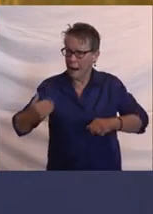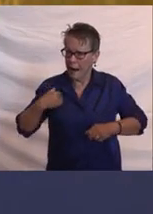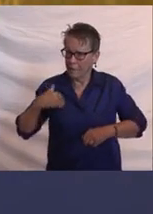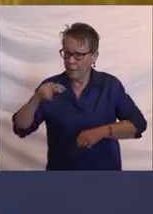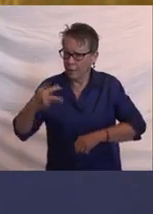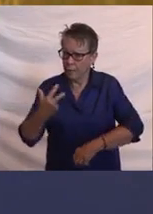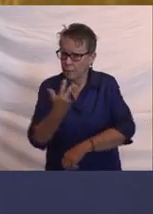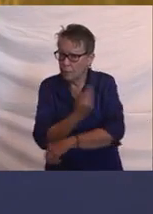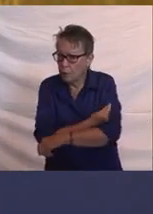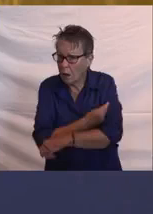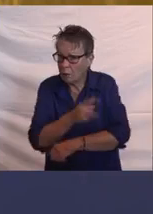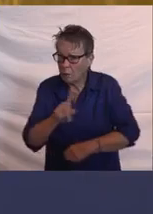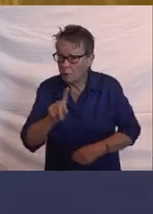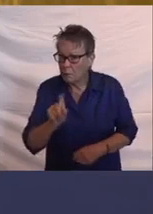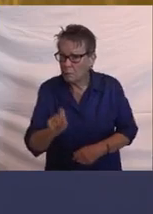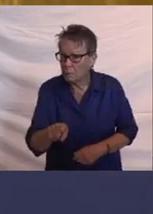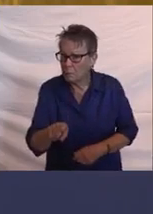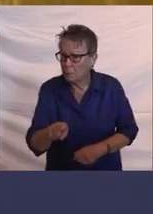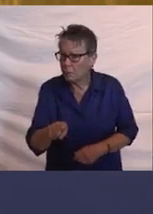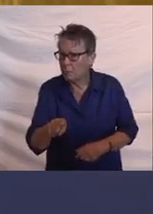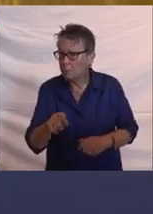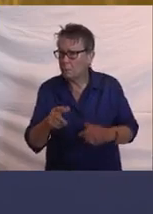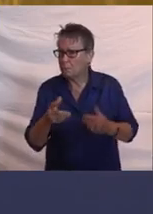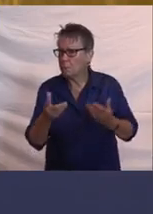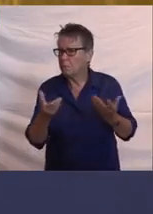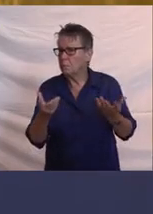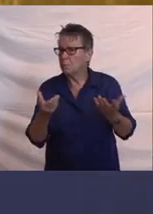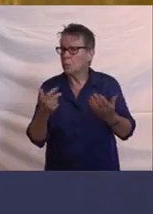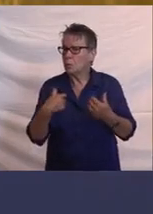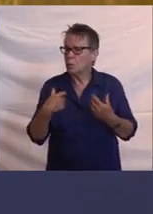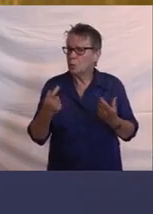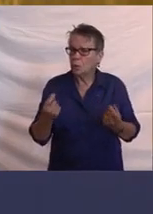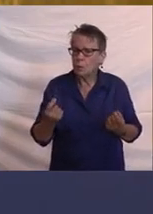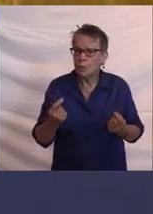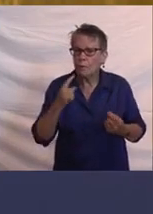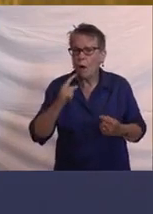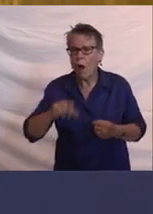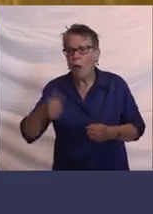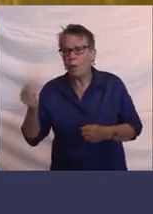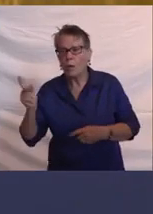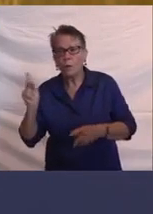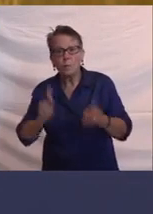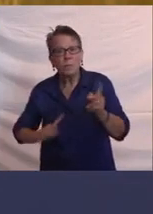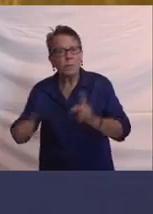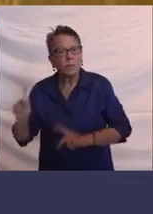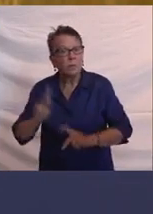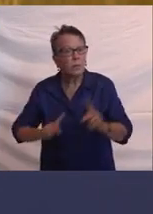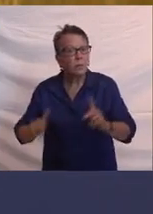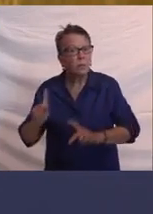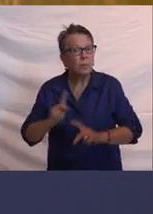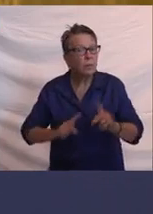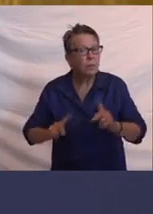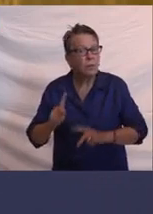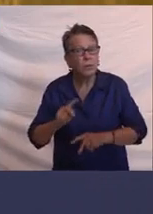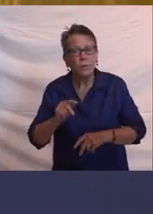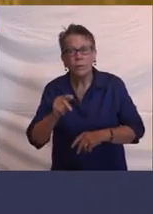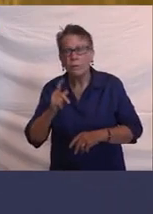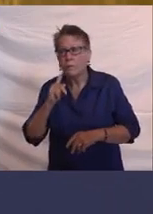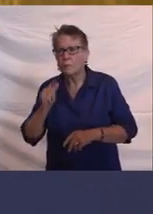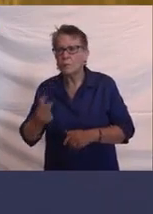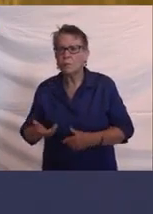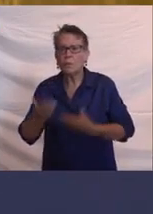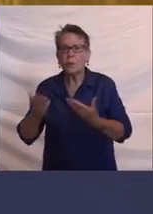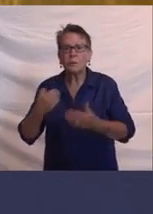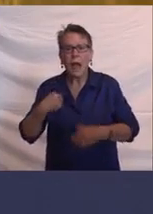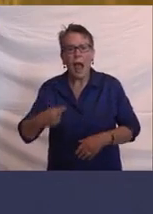shots for the smaller subset of the population? And how is that different from what had initially been proposed of, I think it was upwards of